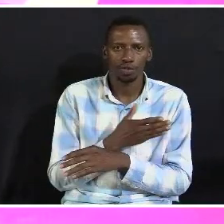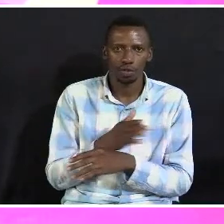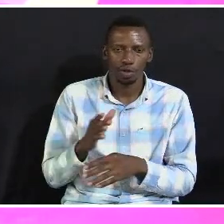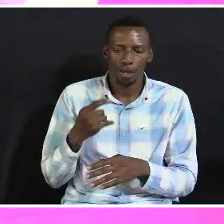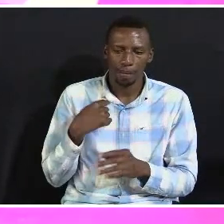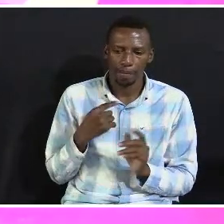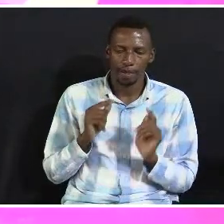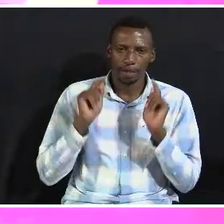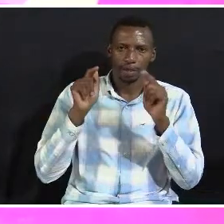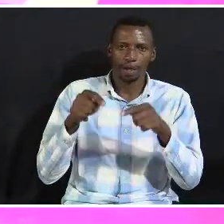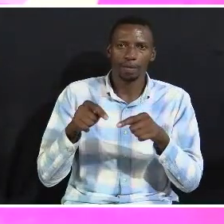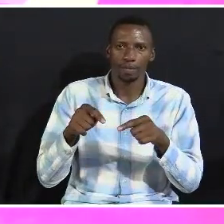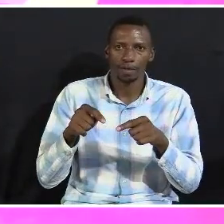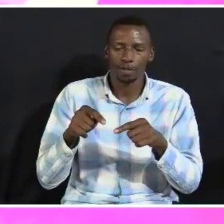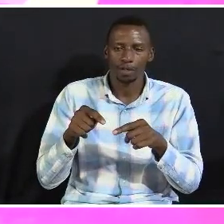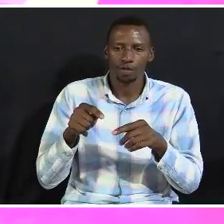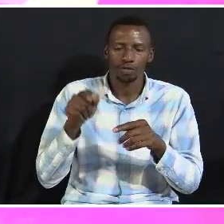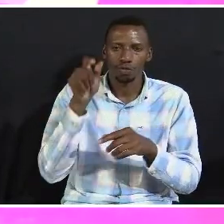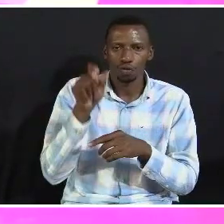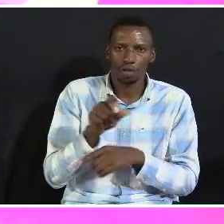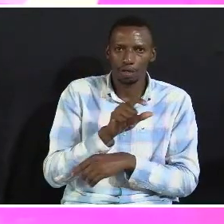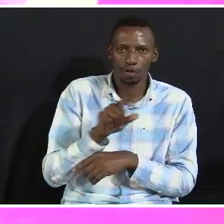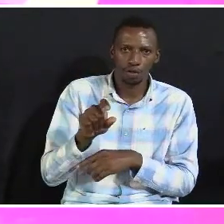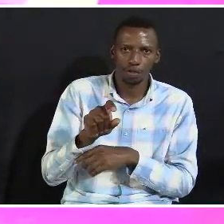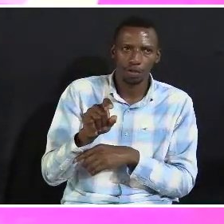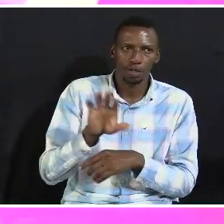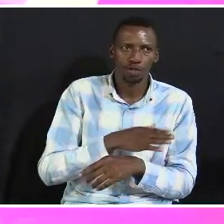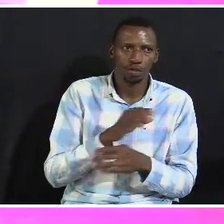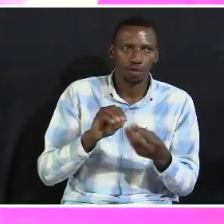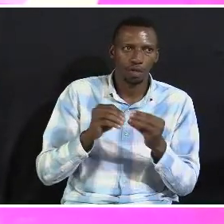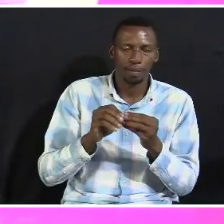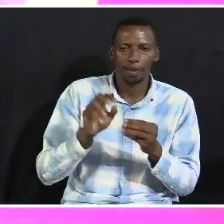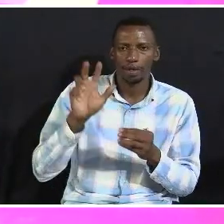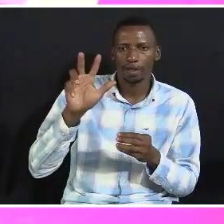Hymnal 307 clearly brings the message home.